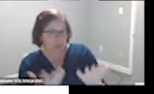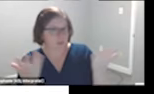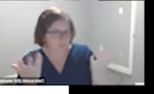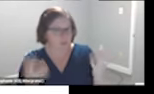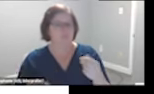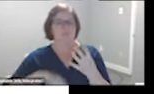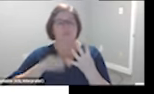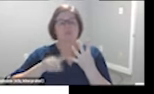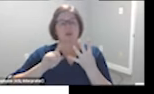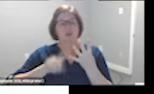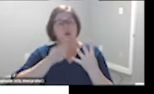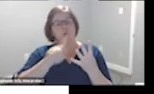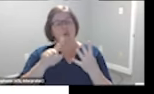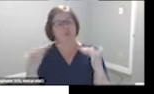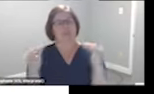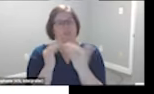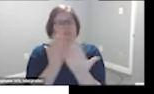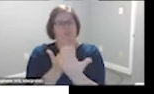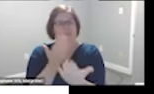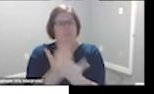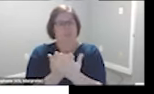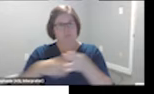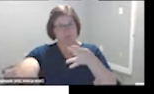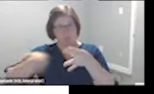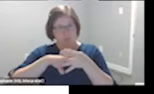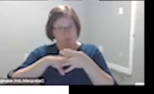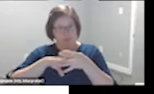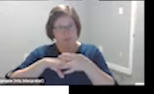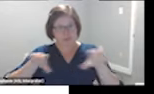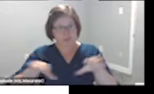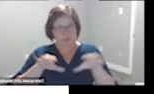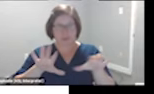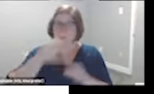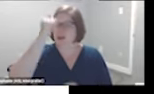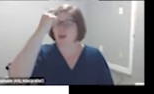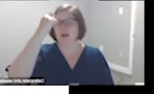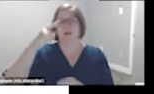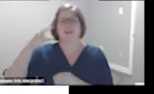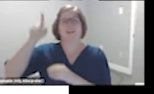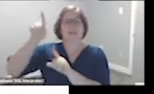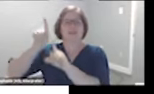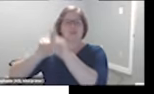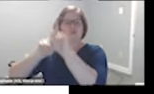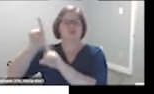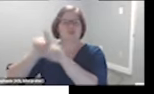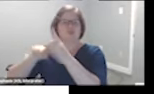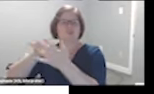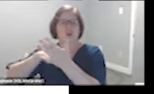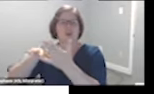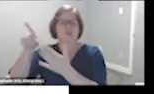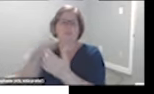break activities? I don't know about other STEM fields, but for some reason, astronomers love to have hikes be a